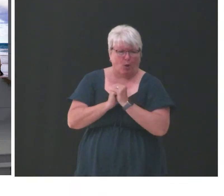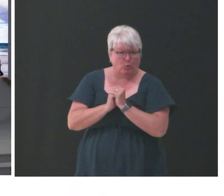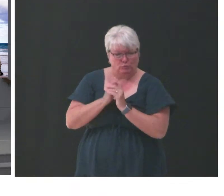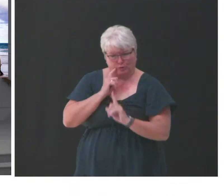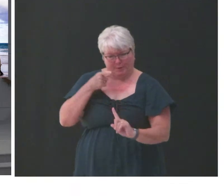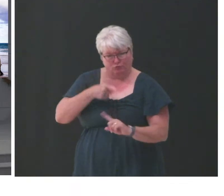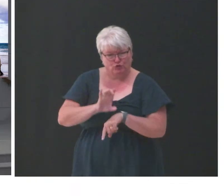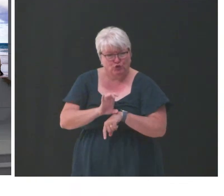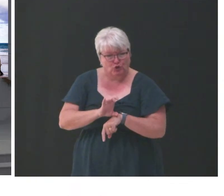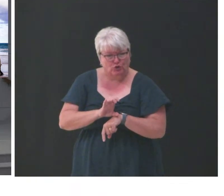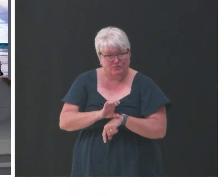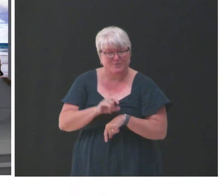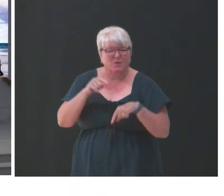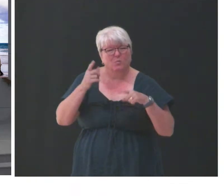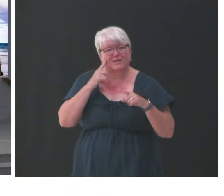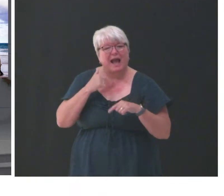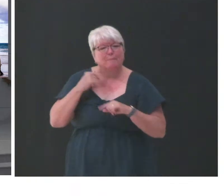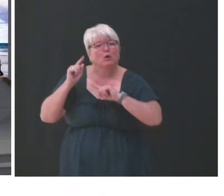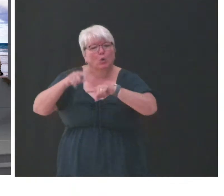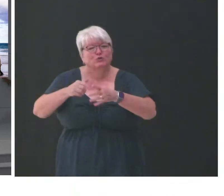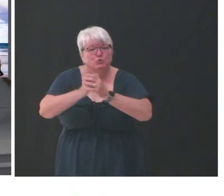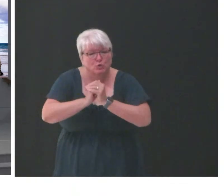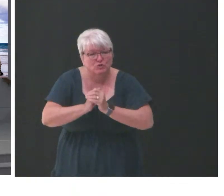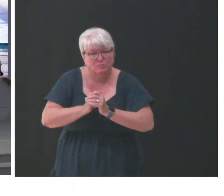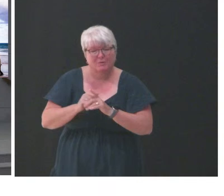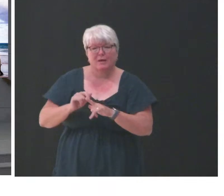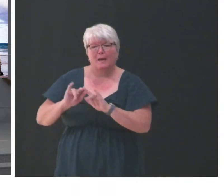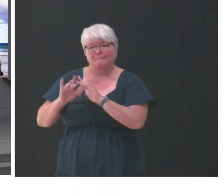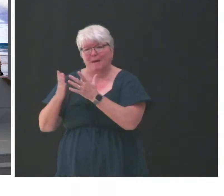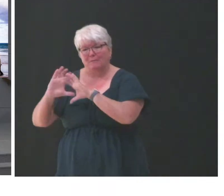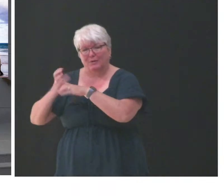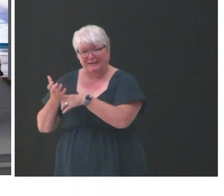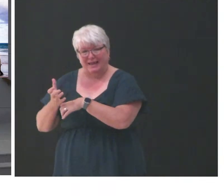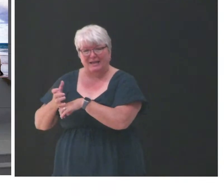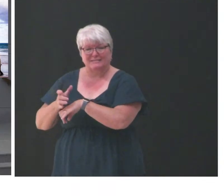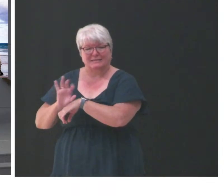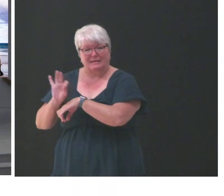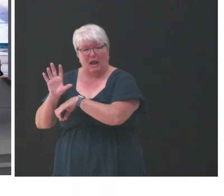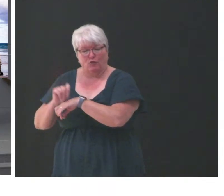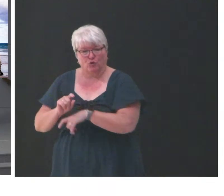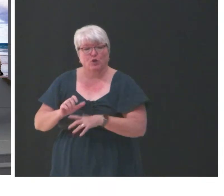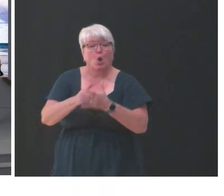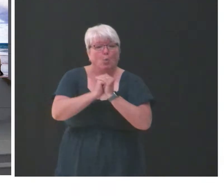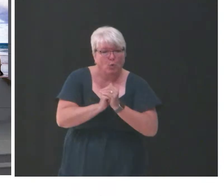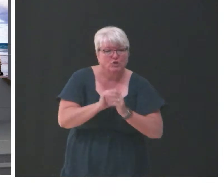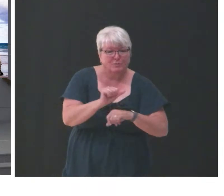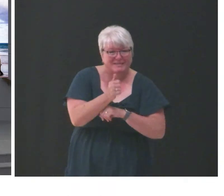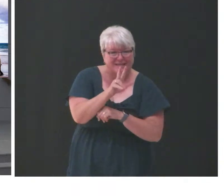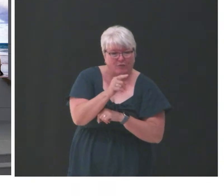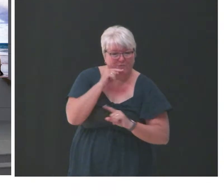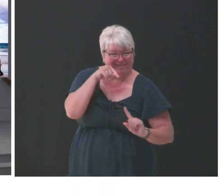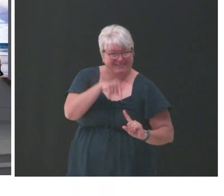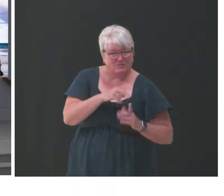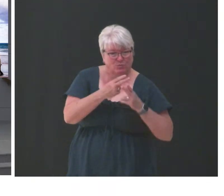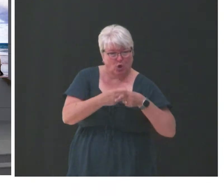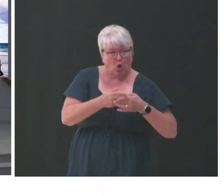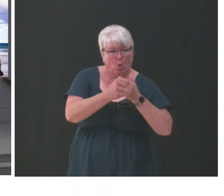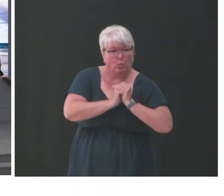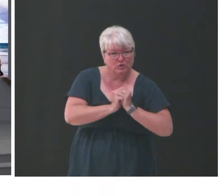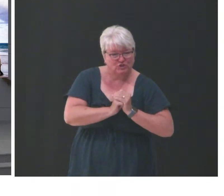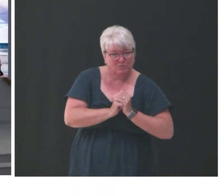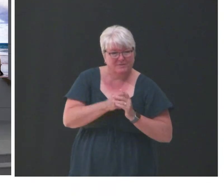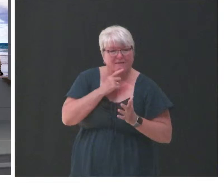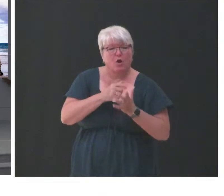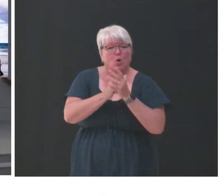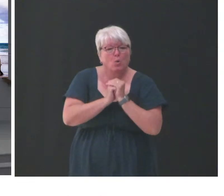about church, because after all, we call this worship. Hey, Bible class at 9:40, worship at 10:30. We think about this as being worship, but can I just say that when we're talking about